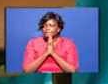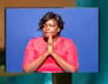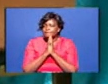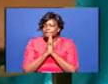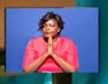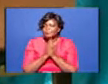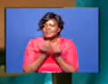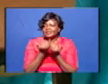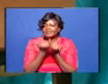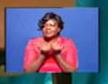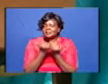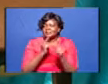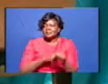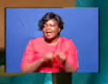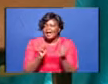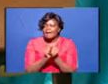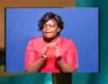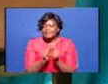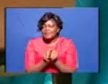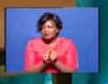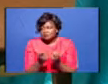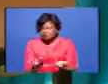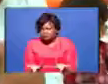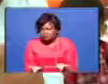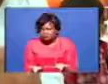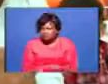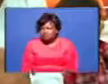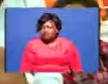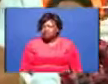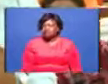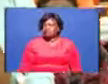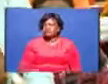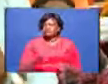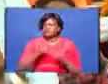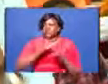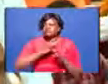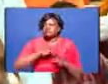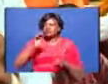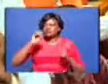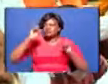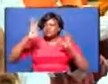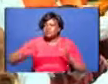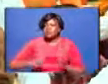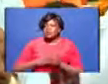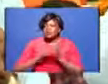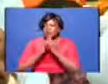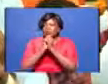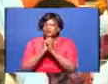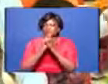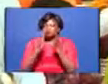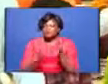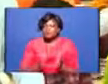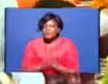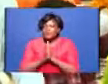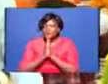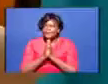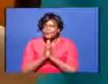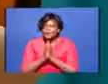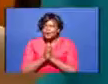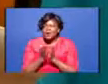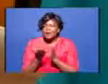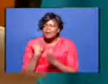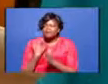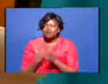Saturday at 10 a.m., the Sadhguru meaning a spiritual teacher leads the worshippers in prayers at the temple ahead of its